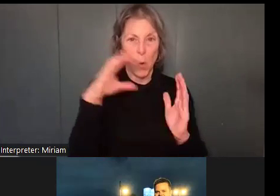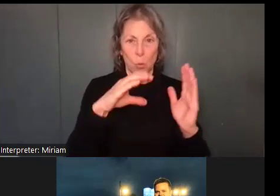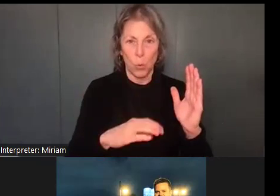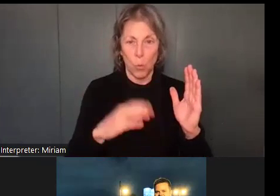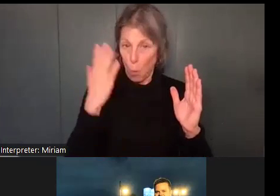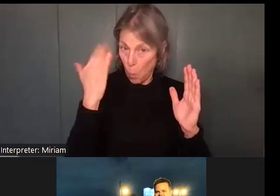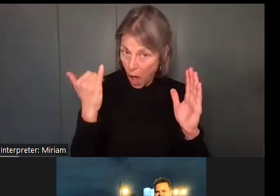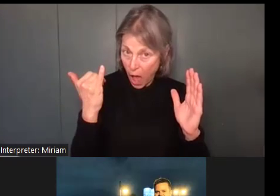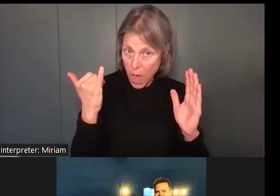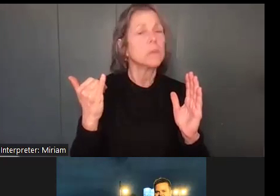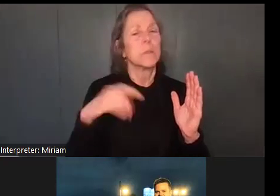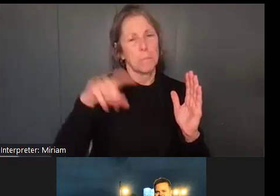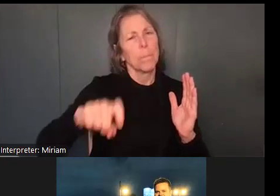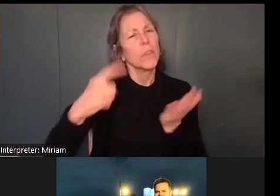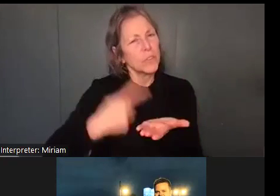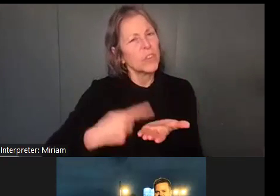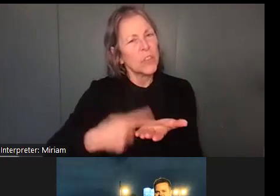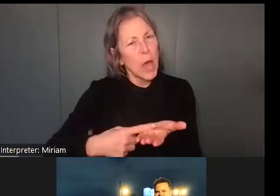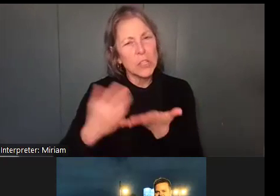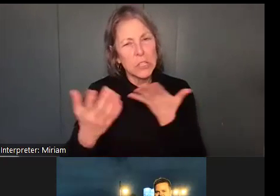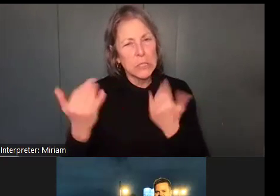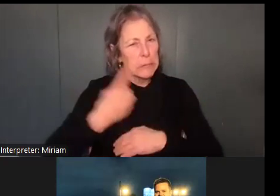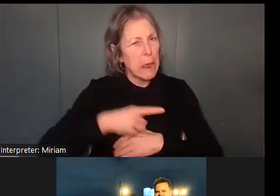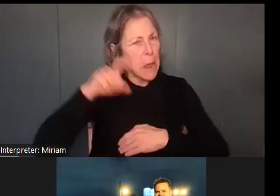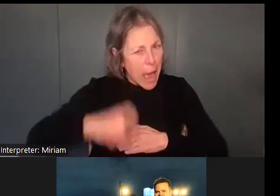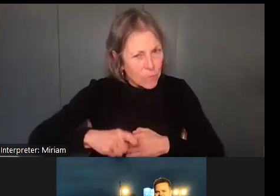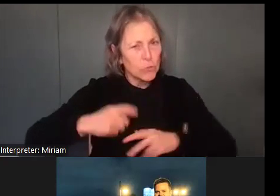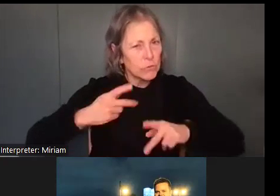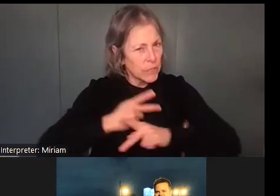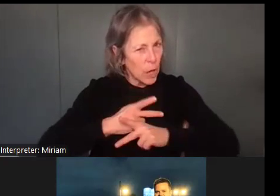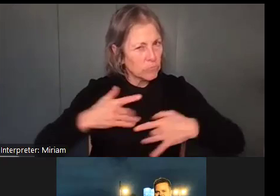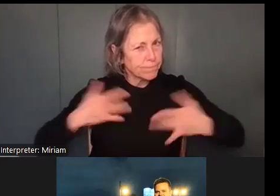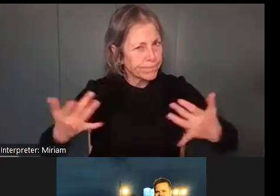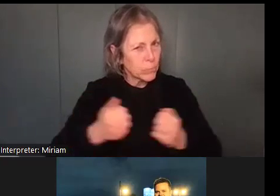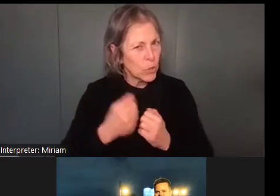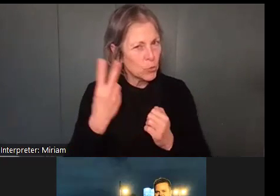that we need to discuss and figure out today. Thanks.